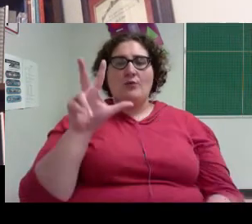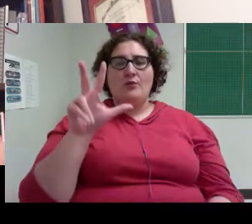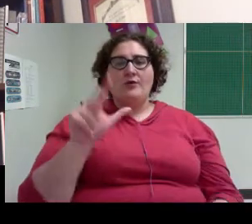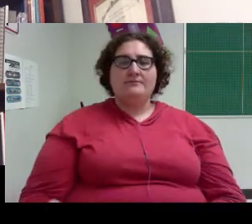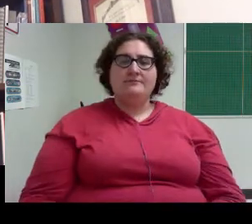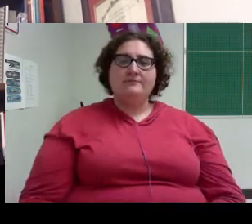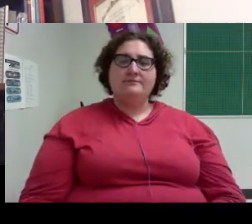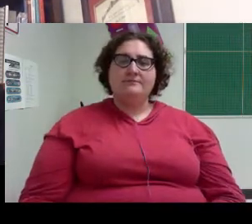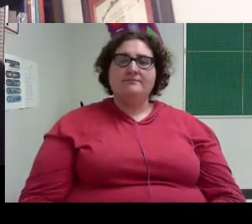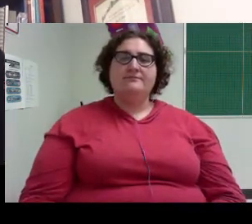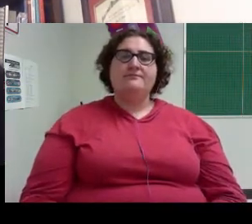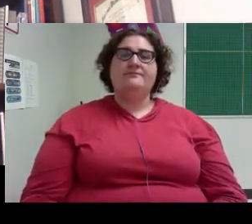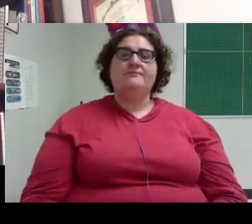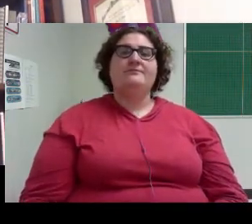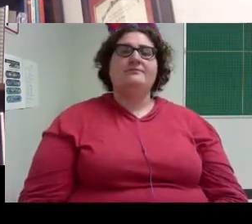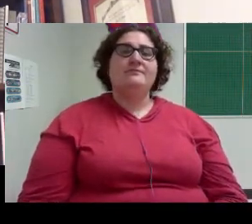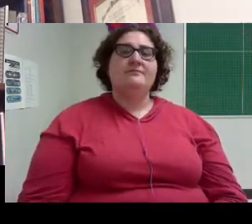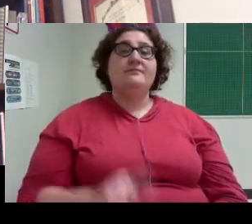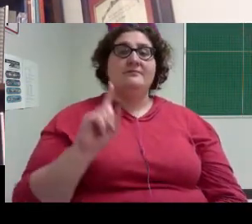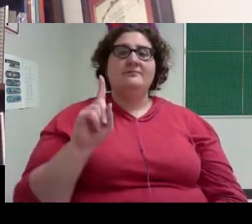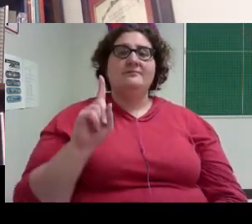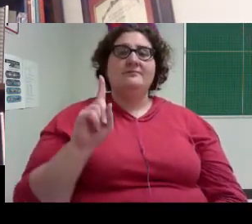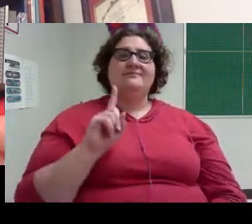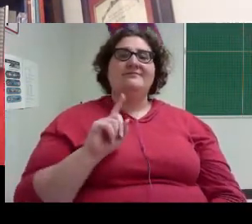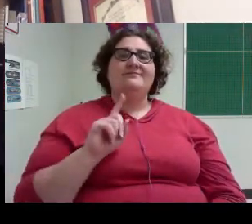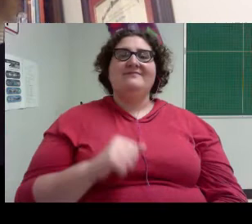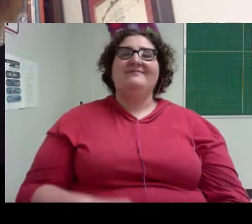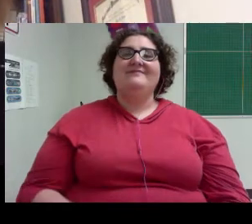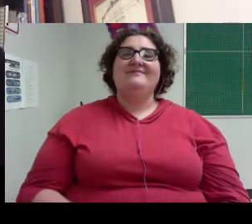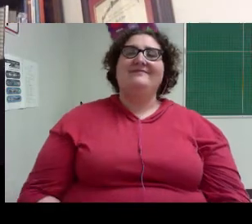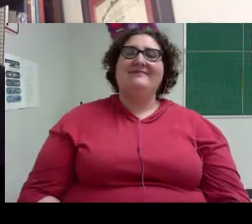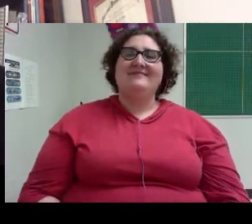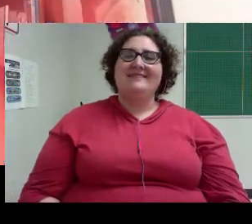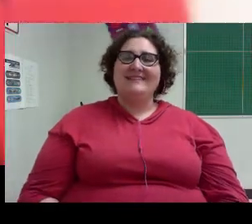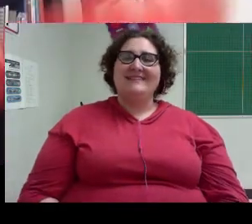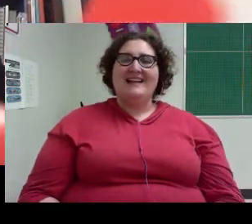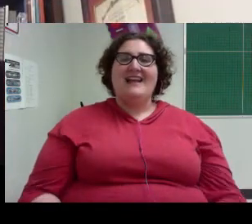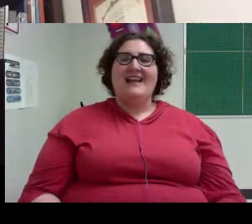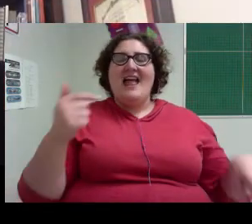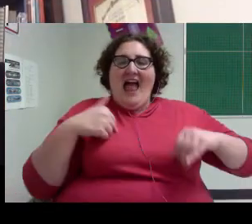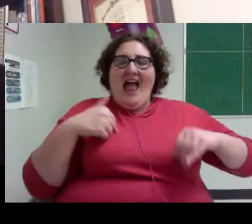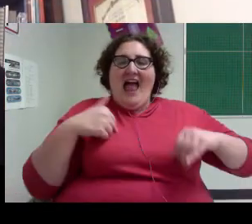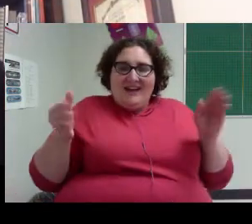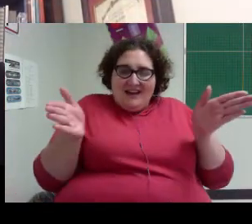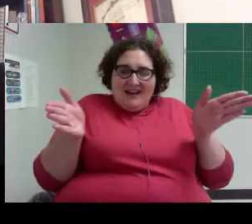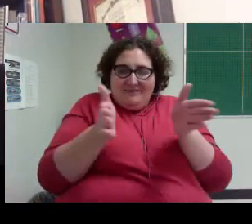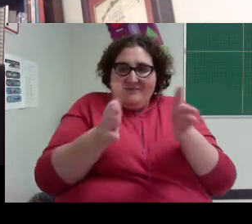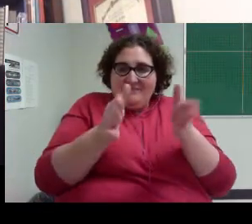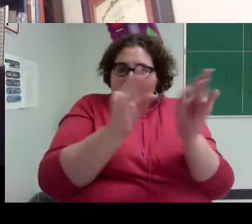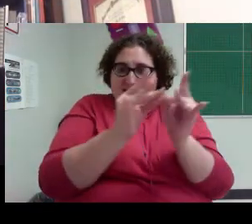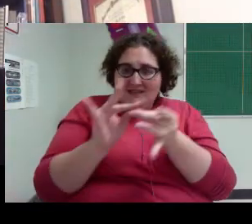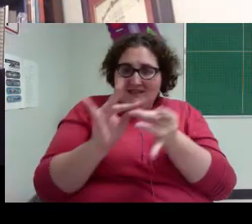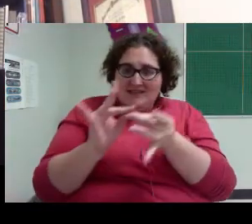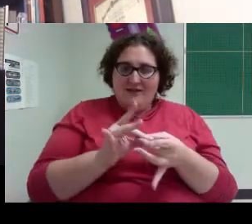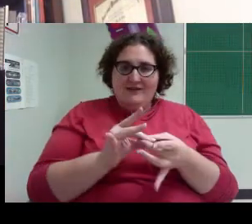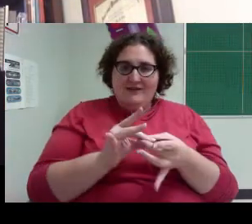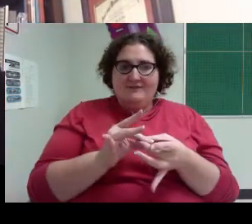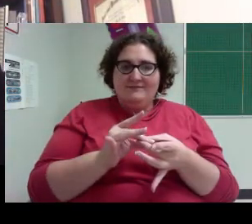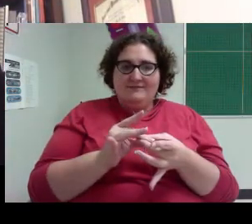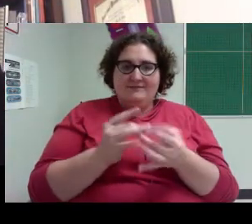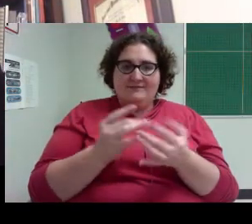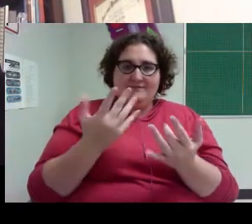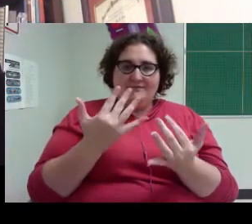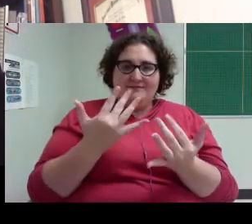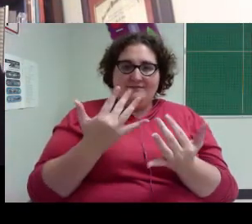and angle 3. Now, take a moment. I'm going to put these angles together. Give me just